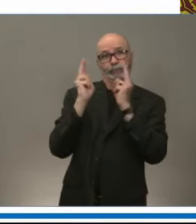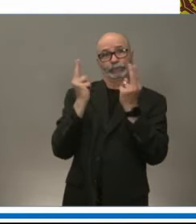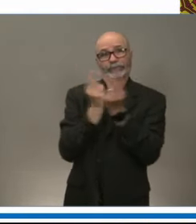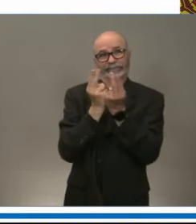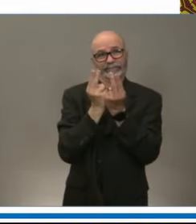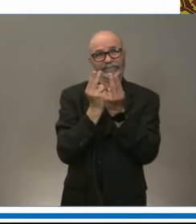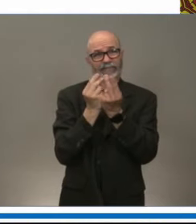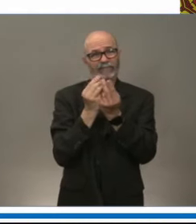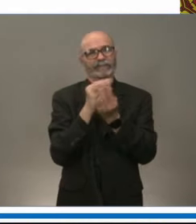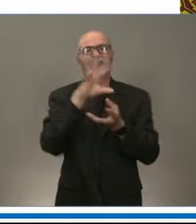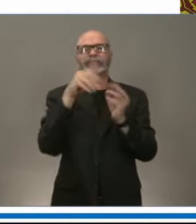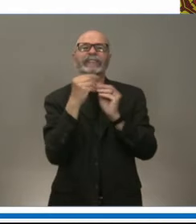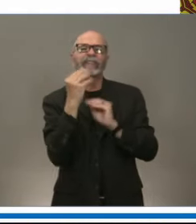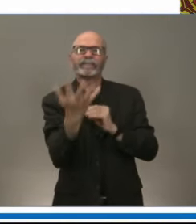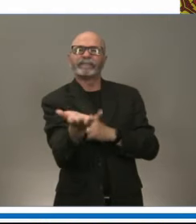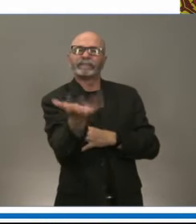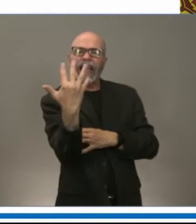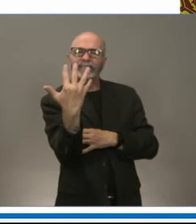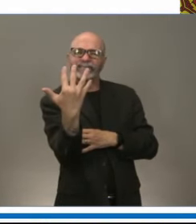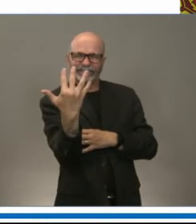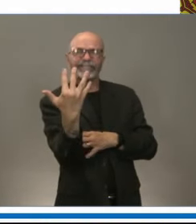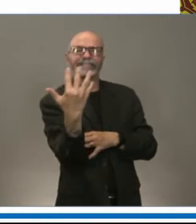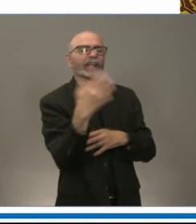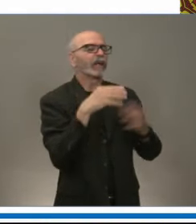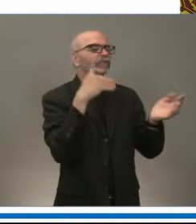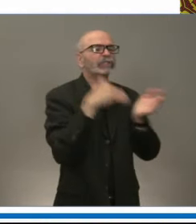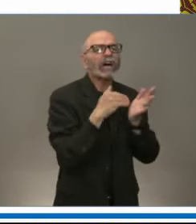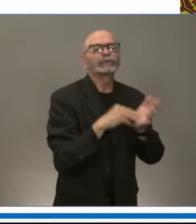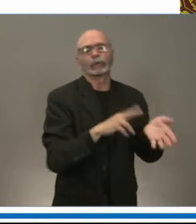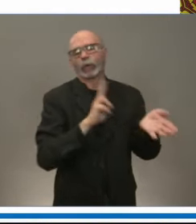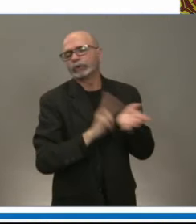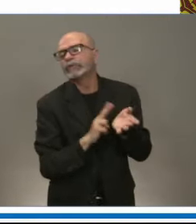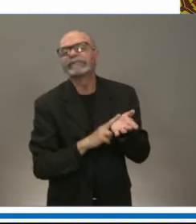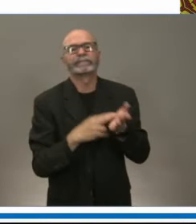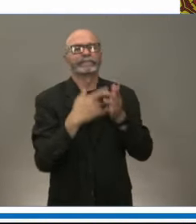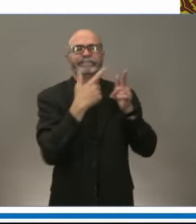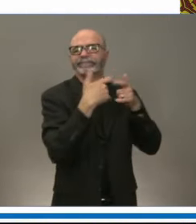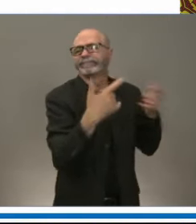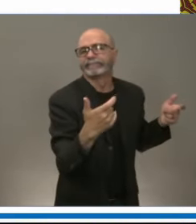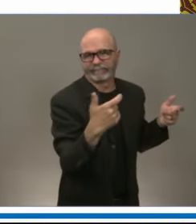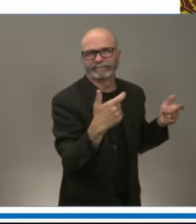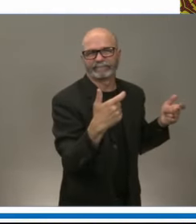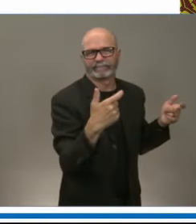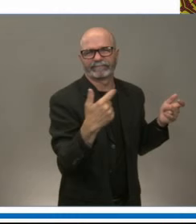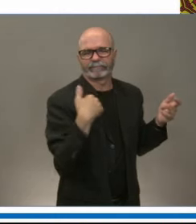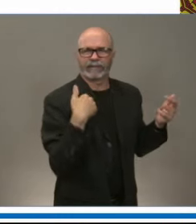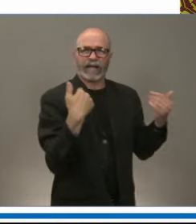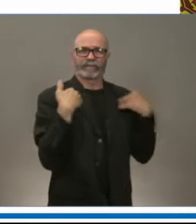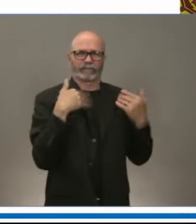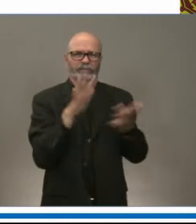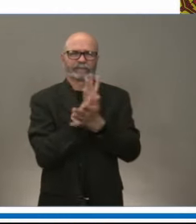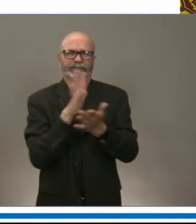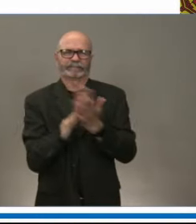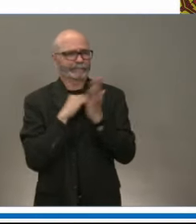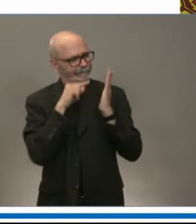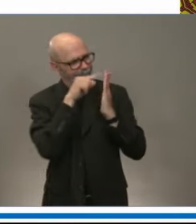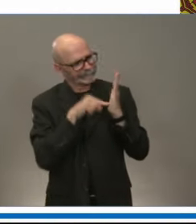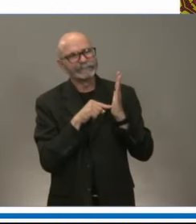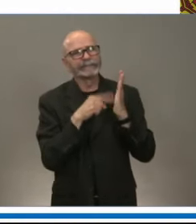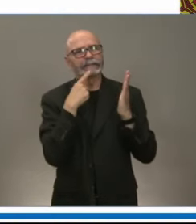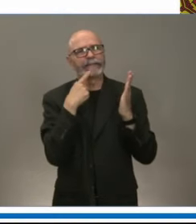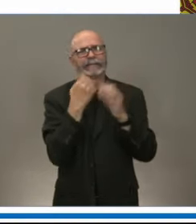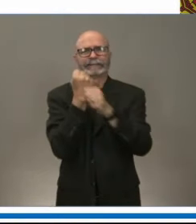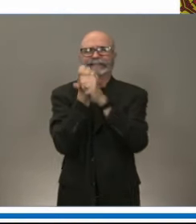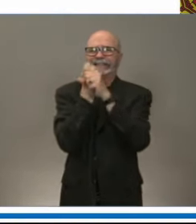Monday they asked for the government and the employer to sign a document, a safety protocol document, to ensure that they feel protected and supported at